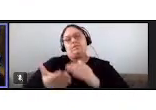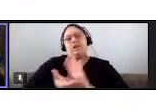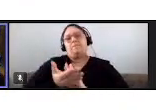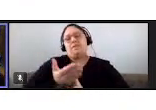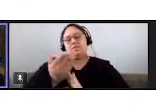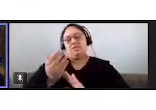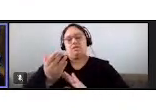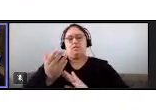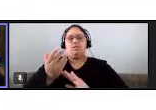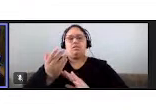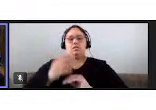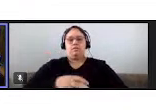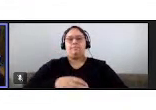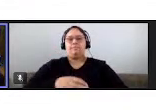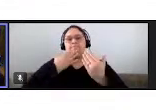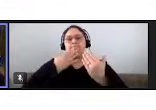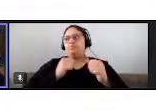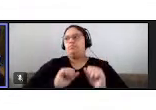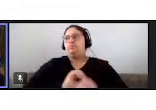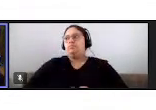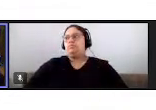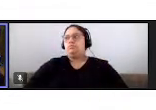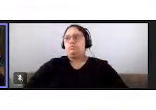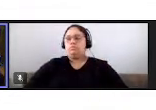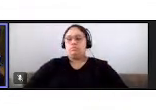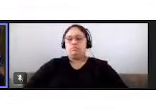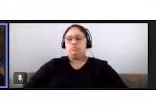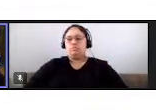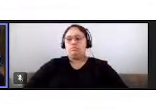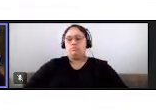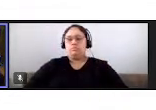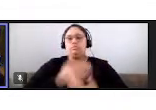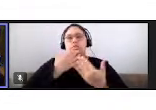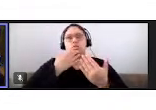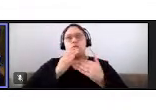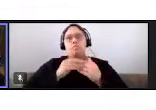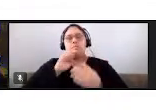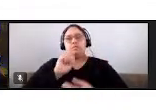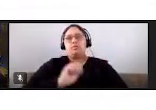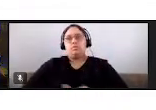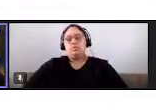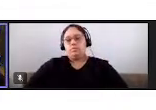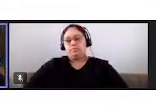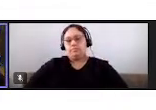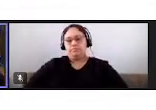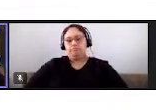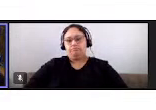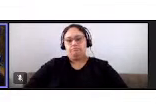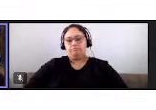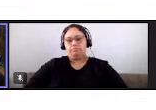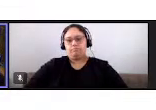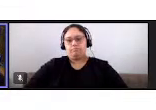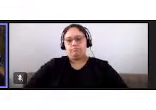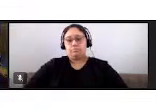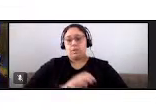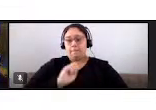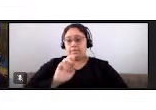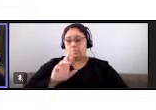that get to be done. Thanks. Thank you, Member Maseko. Are there any, Mr.